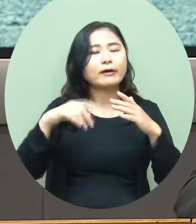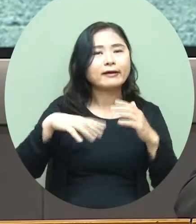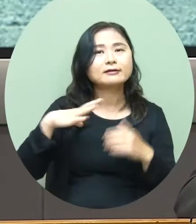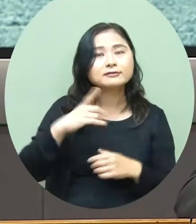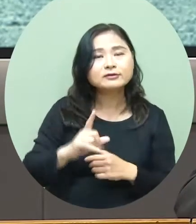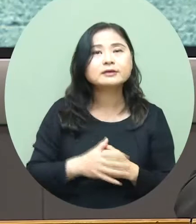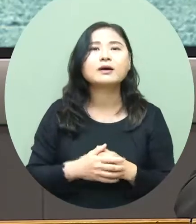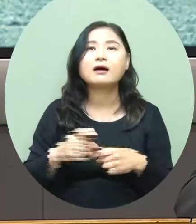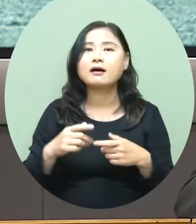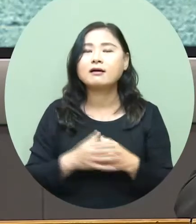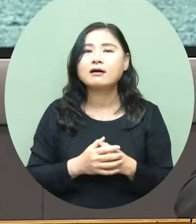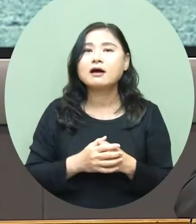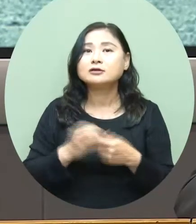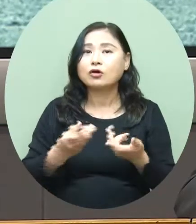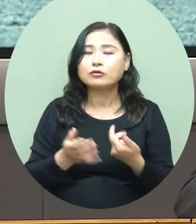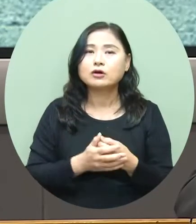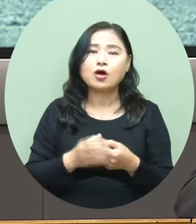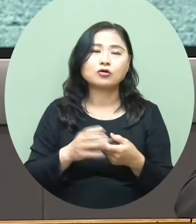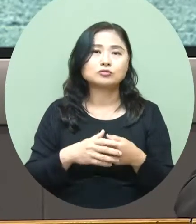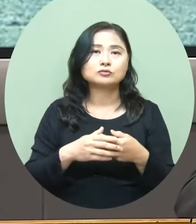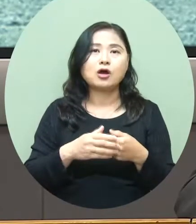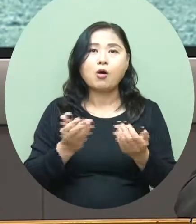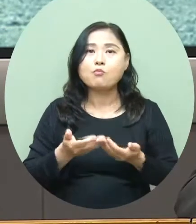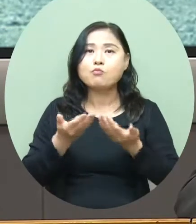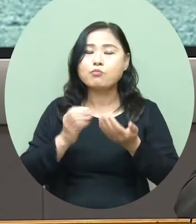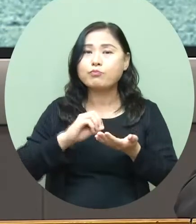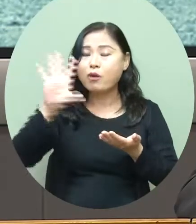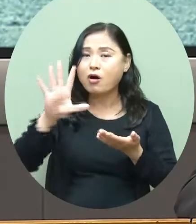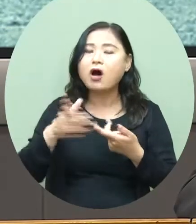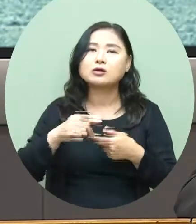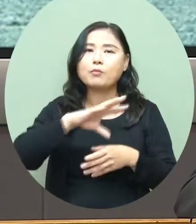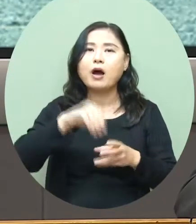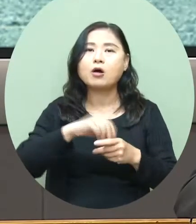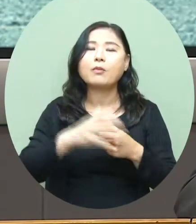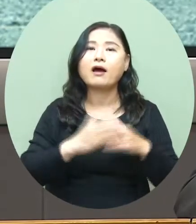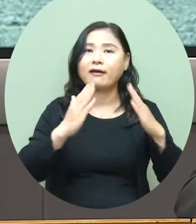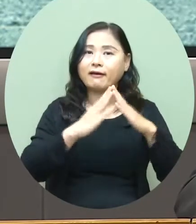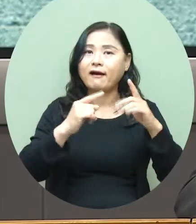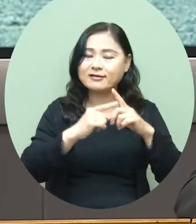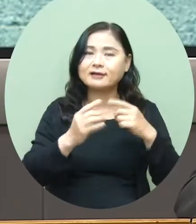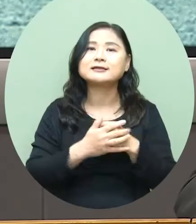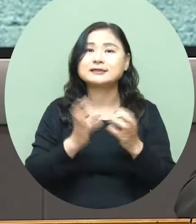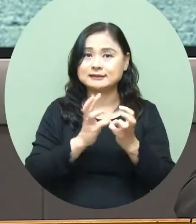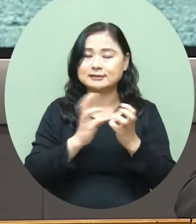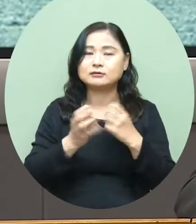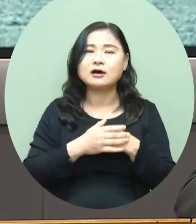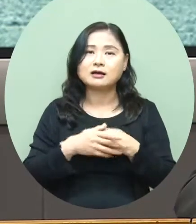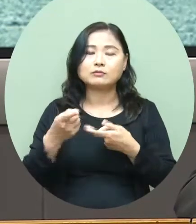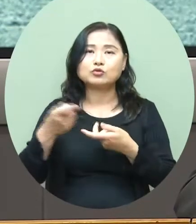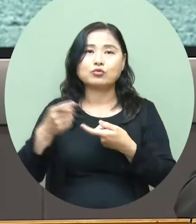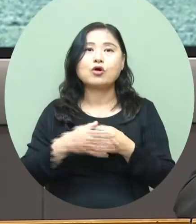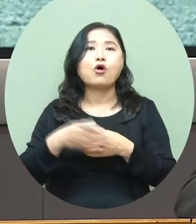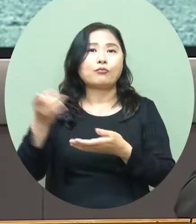look at the household condition. And then when they declare the case, of course, they have to provide information about their family members, and then we'll